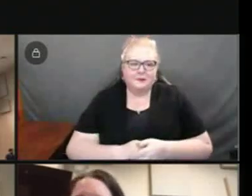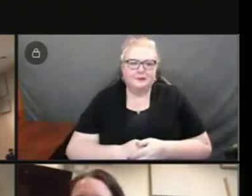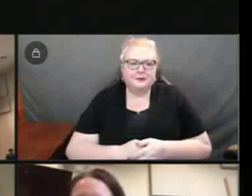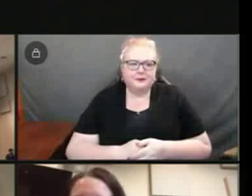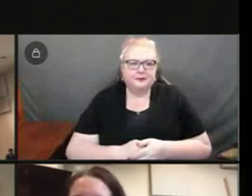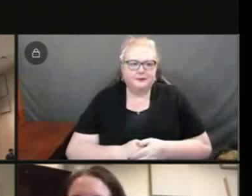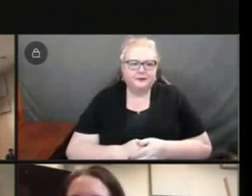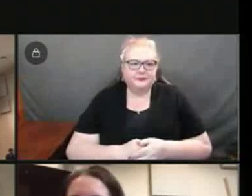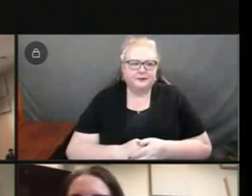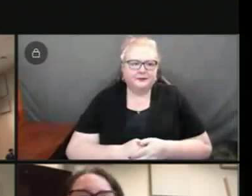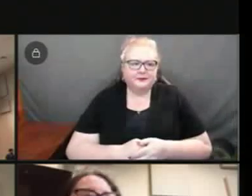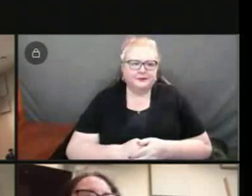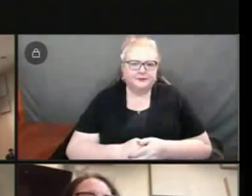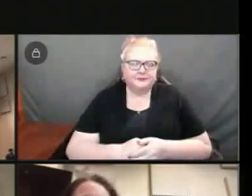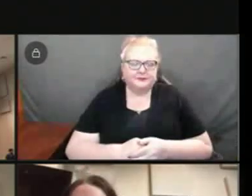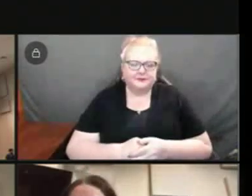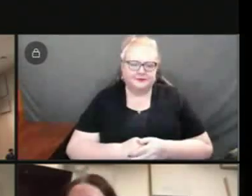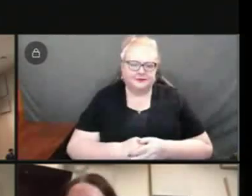Correct.